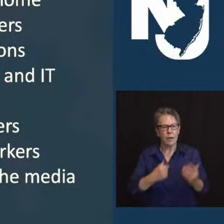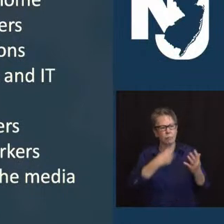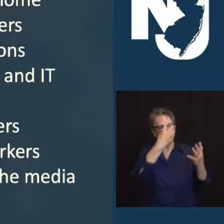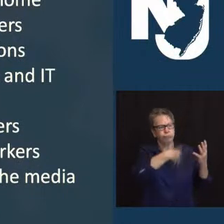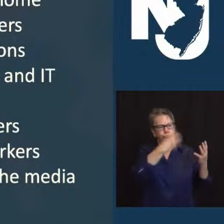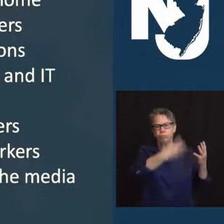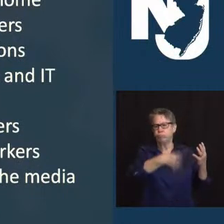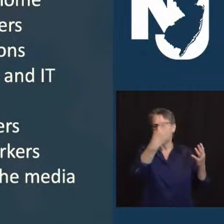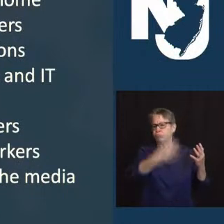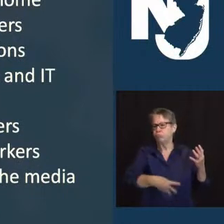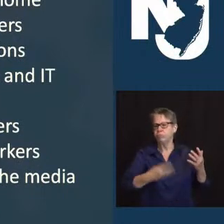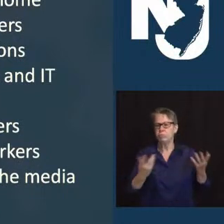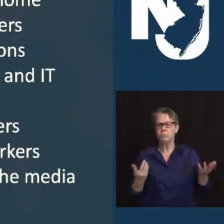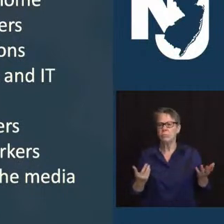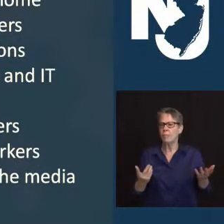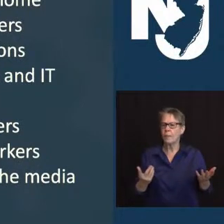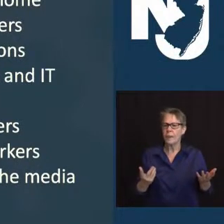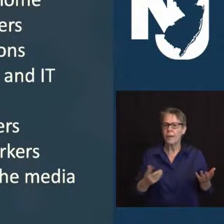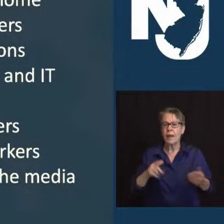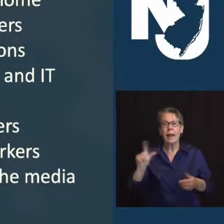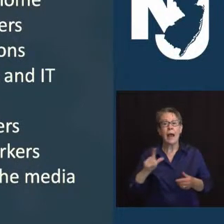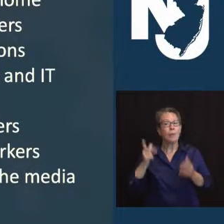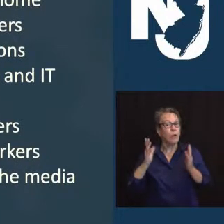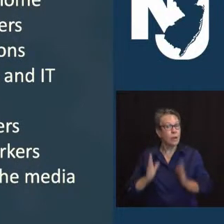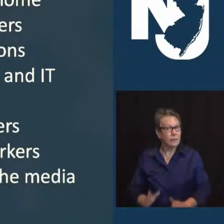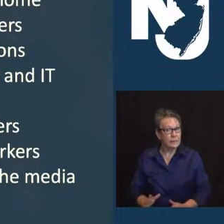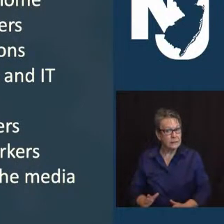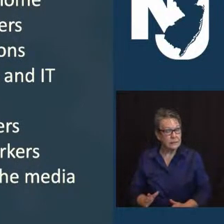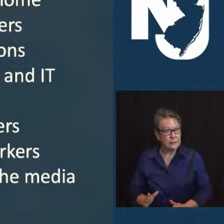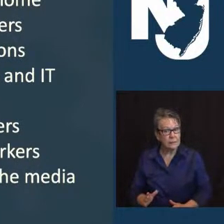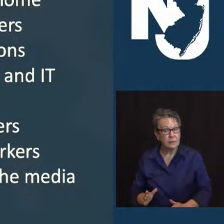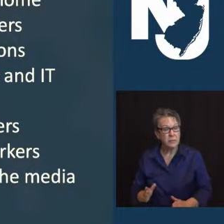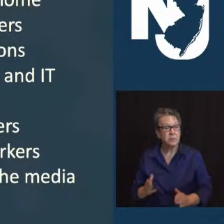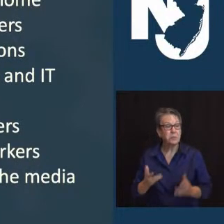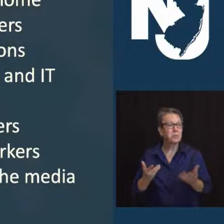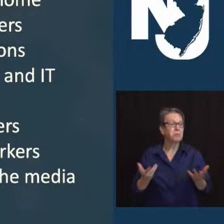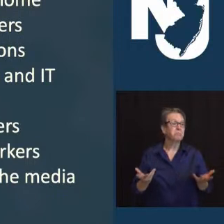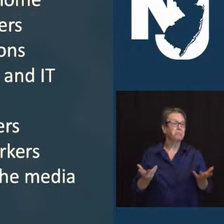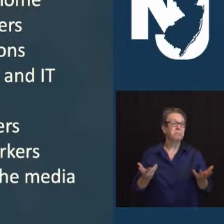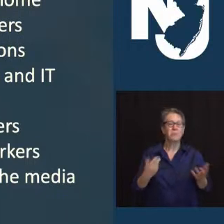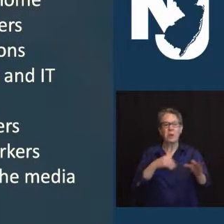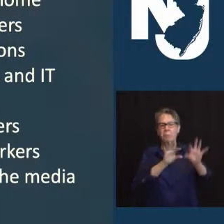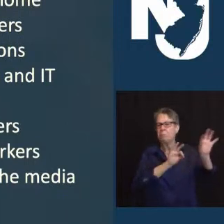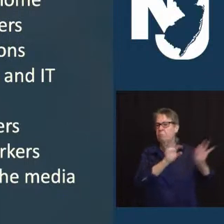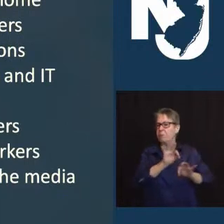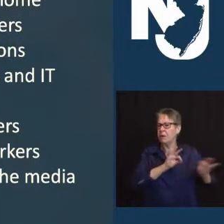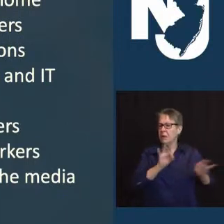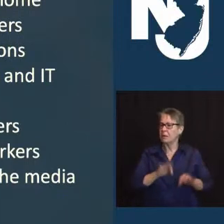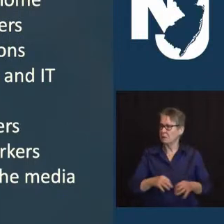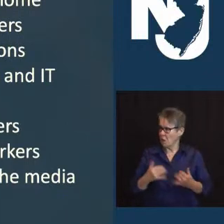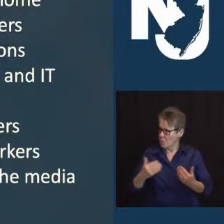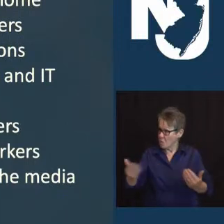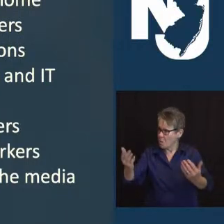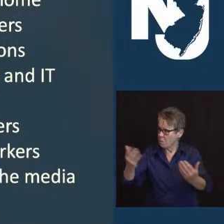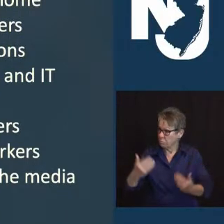librarians, which are open for business today. We saw this with healthcare workers in